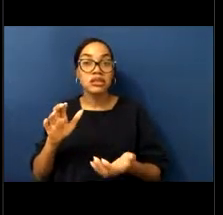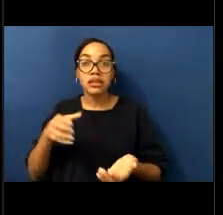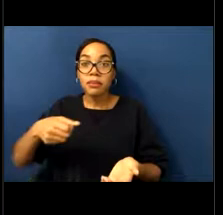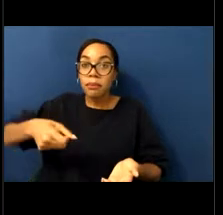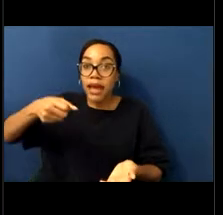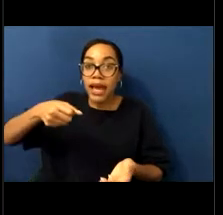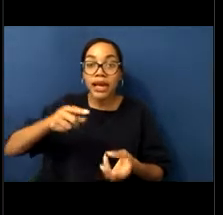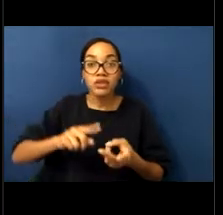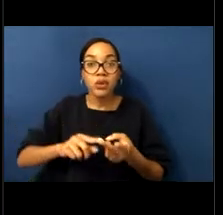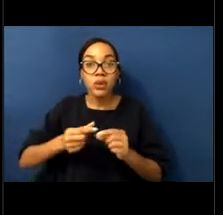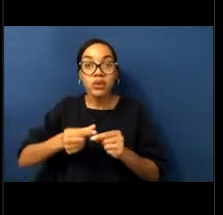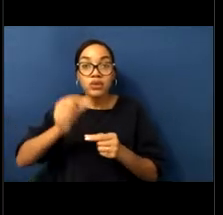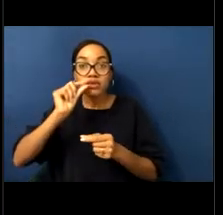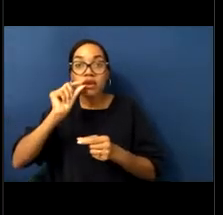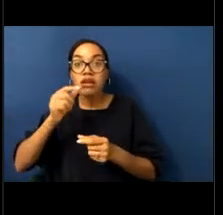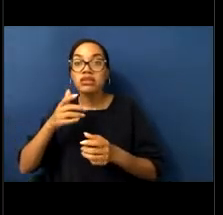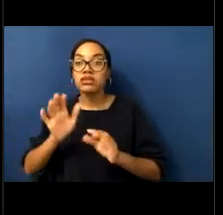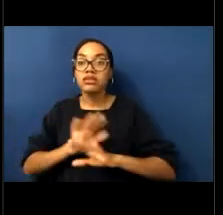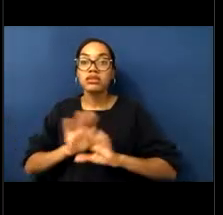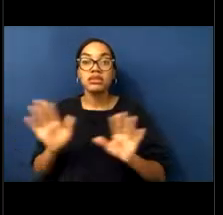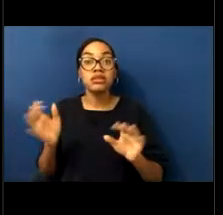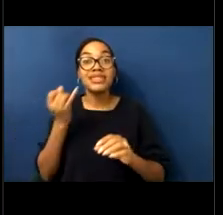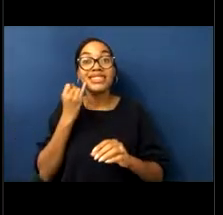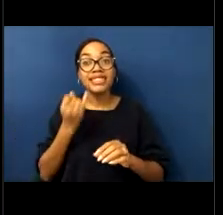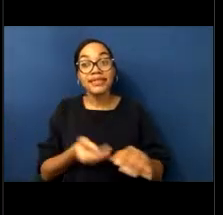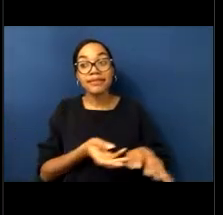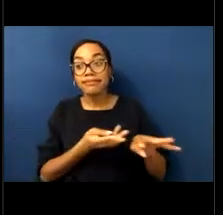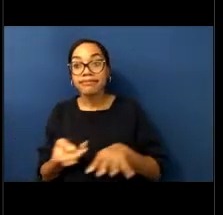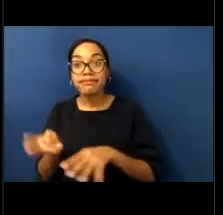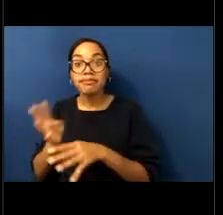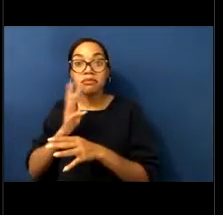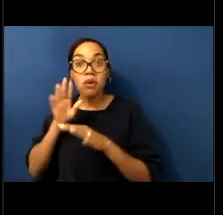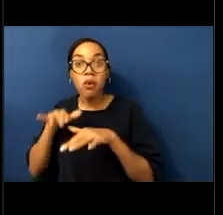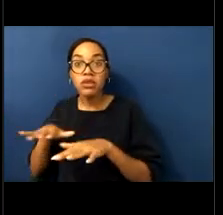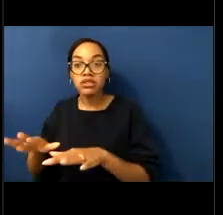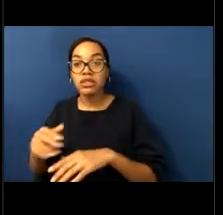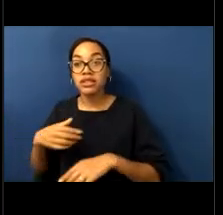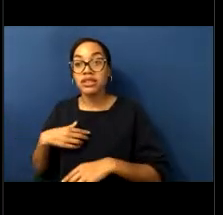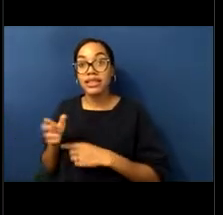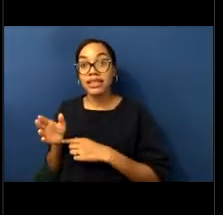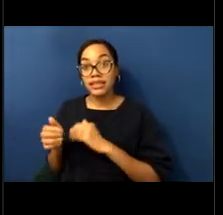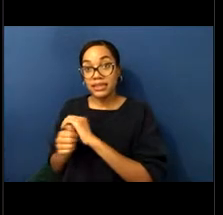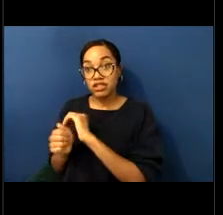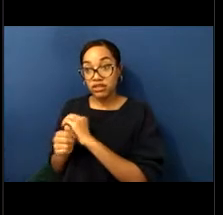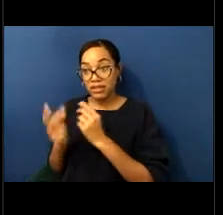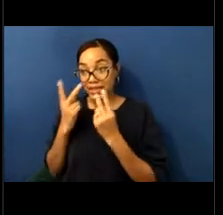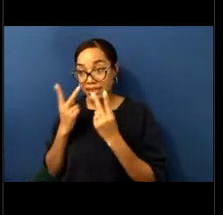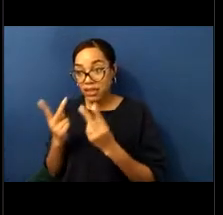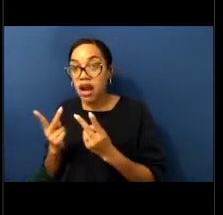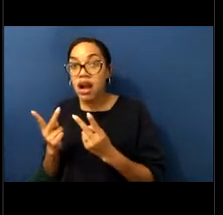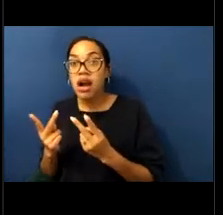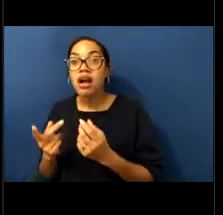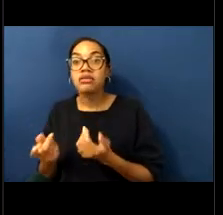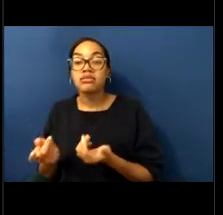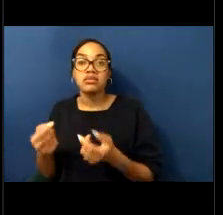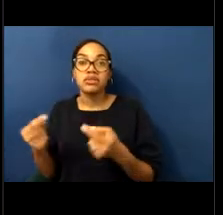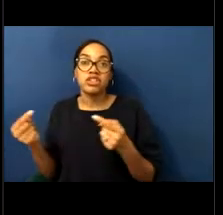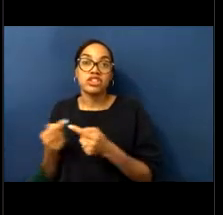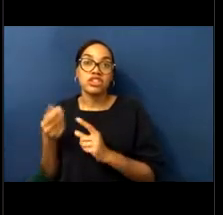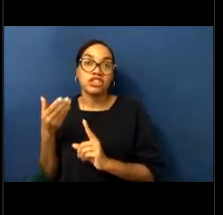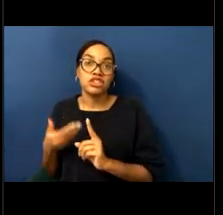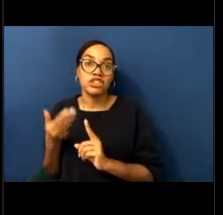make their way into the ocean, they can potentially harm animals like sea turtles. In fact, one of my colleagues, there's a video out